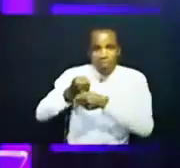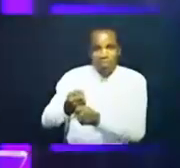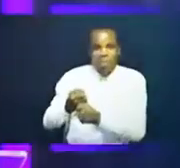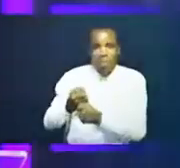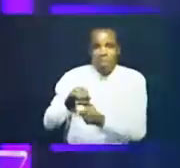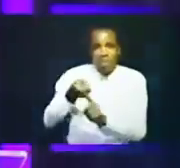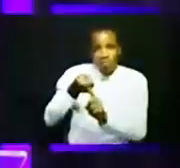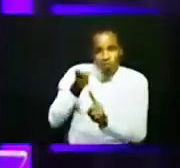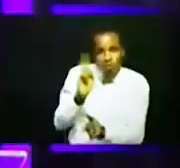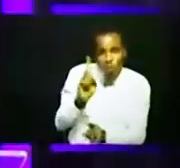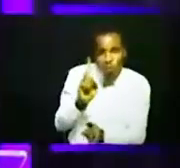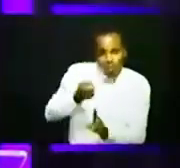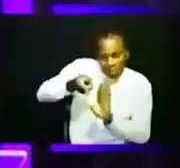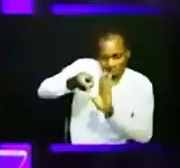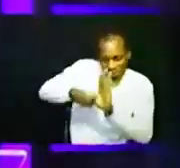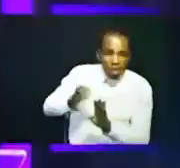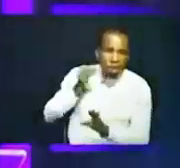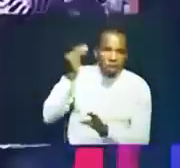from homes.